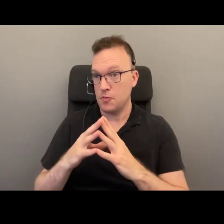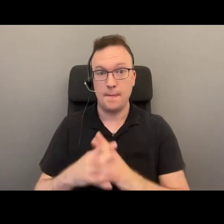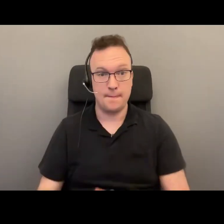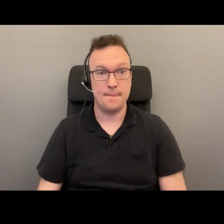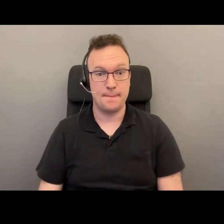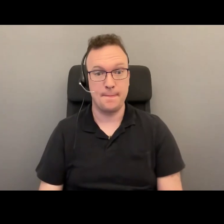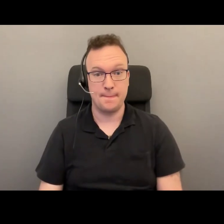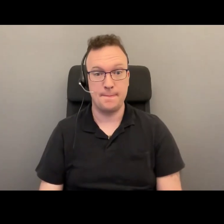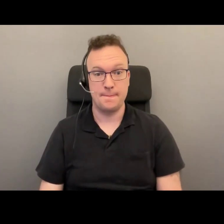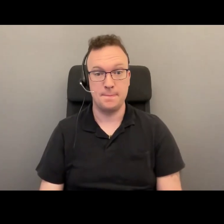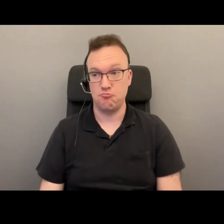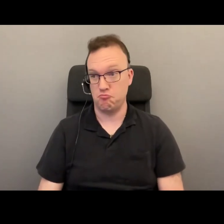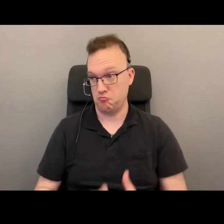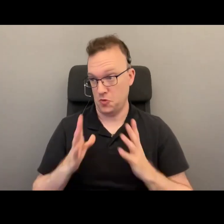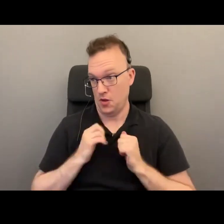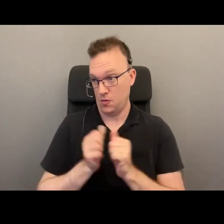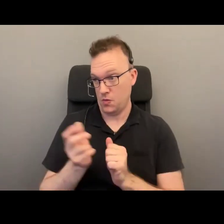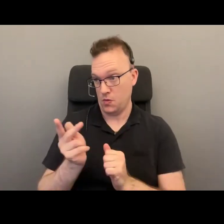Would that be okay?